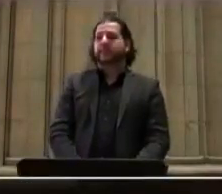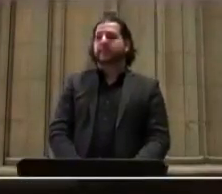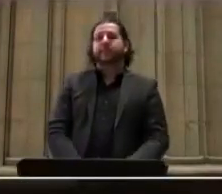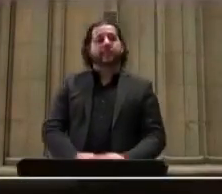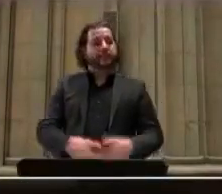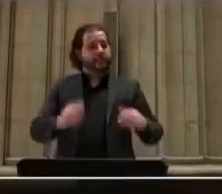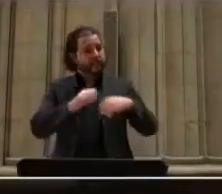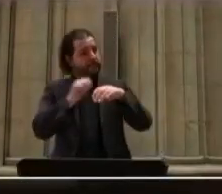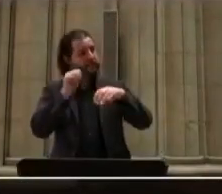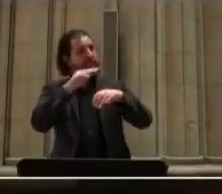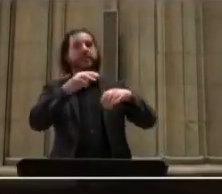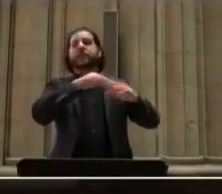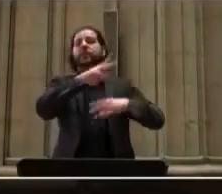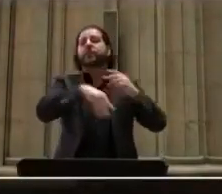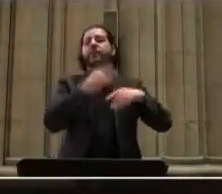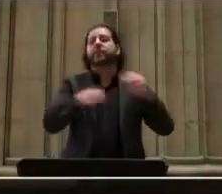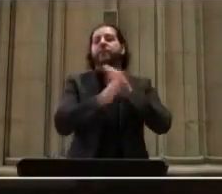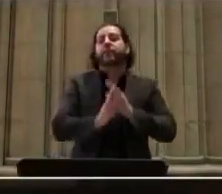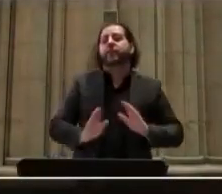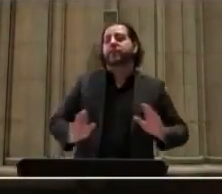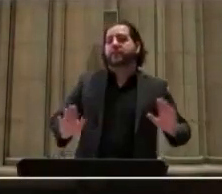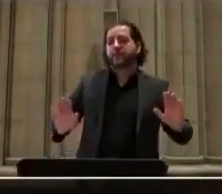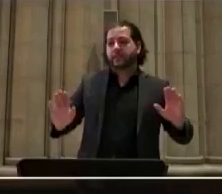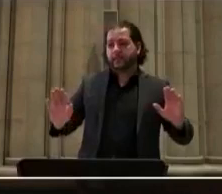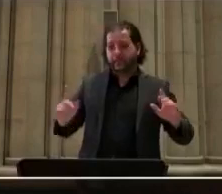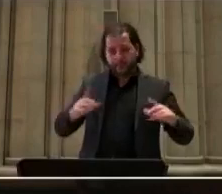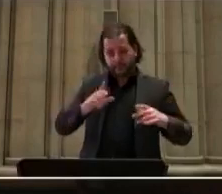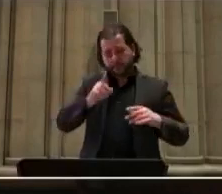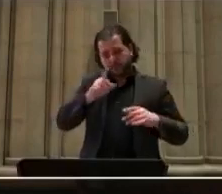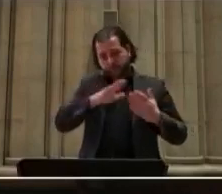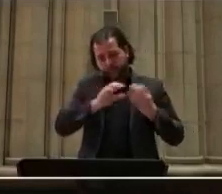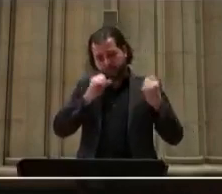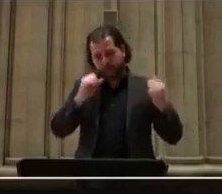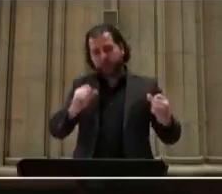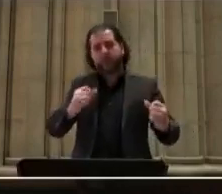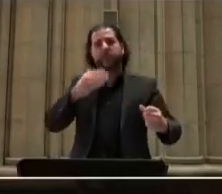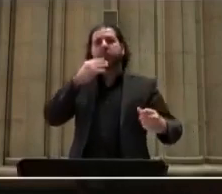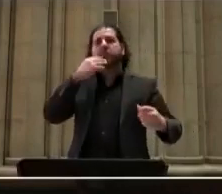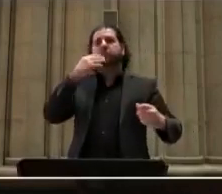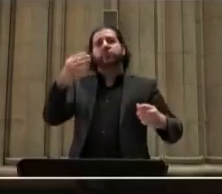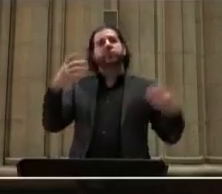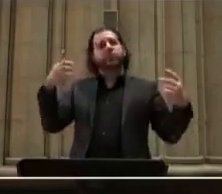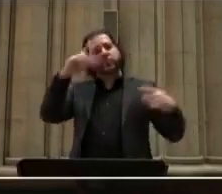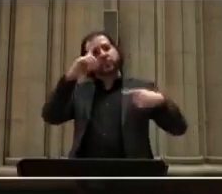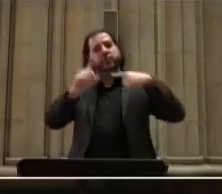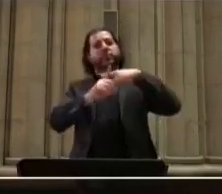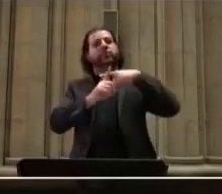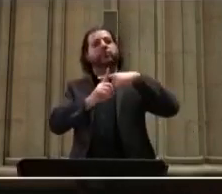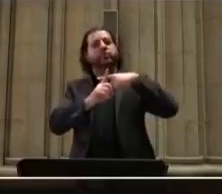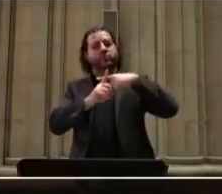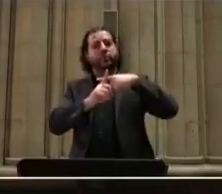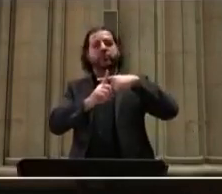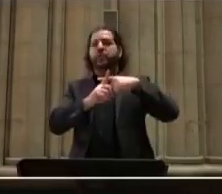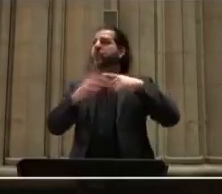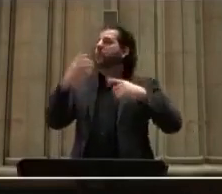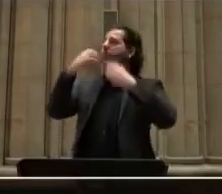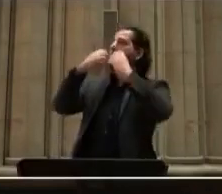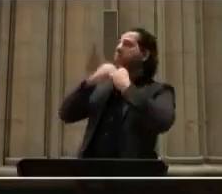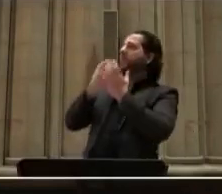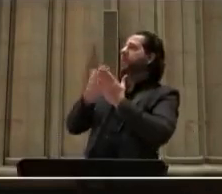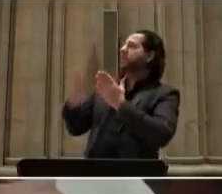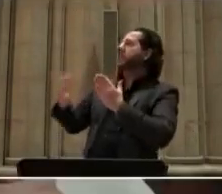Go forth into the world in peace. Be strong and of good courage. Hold fast to that which is